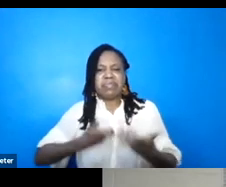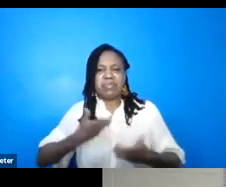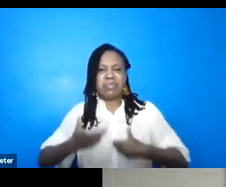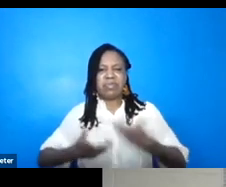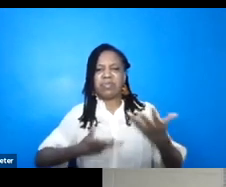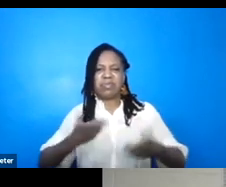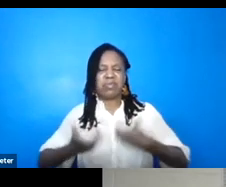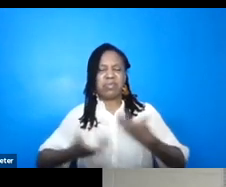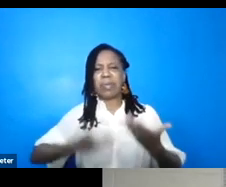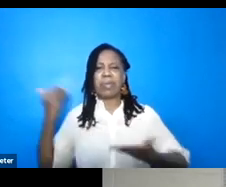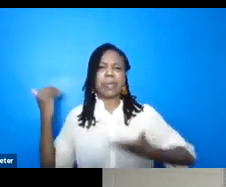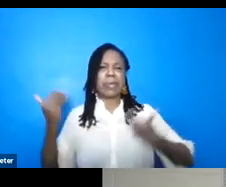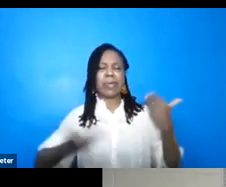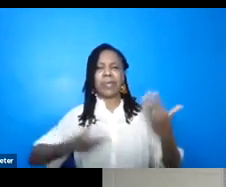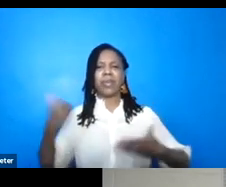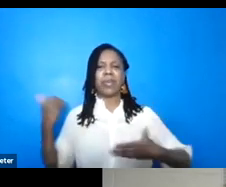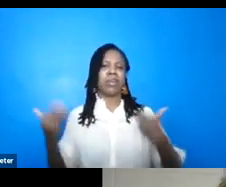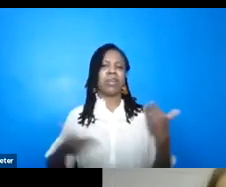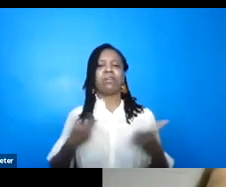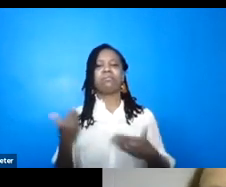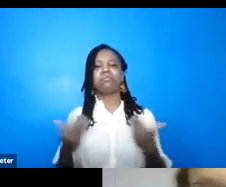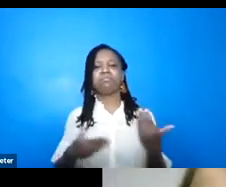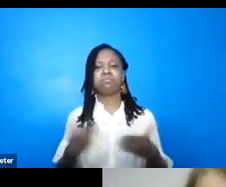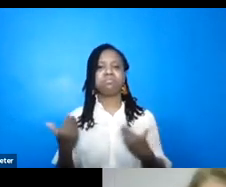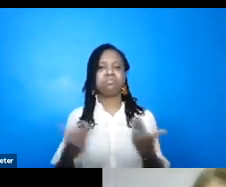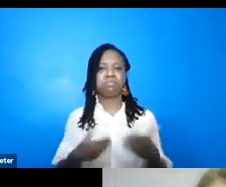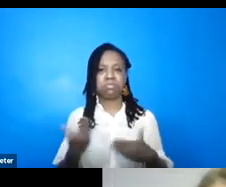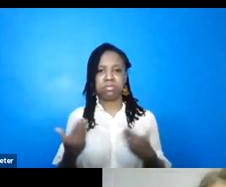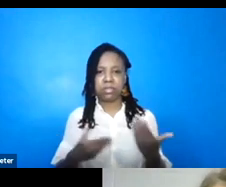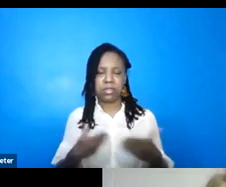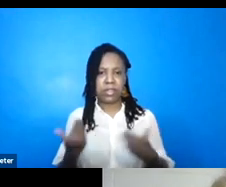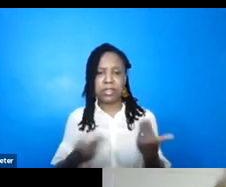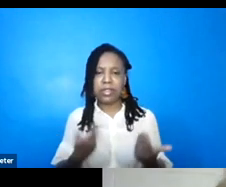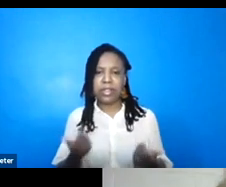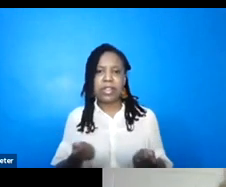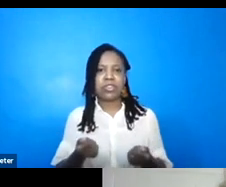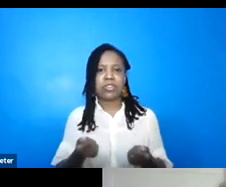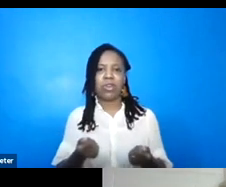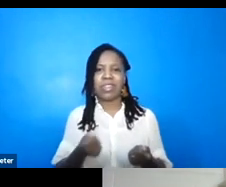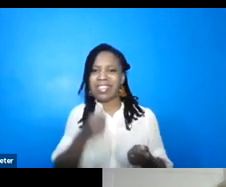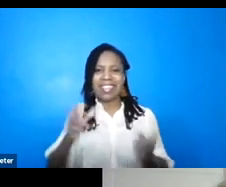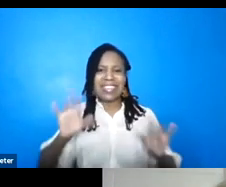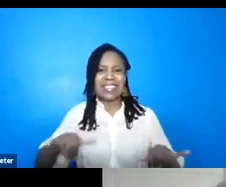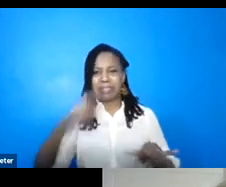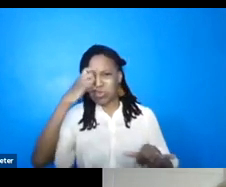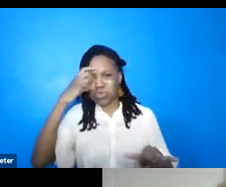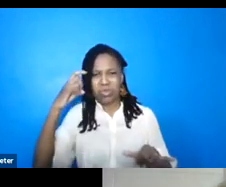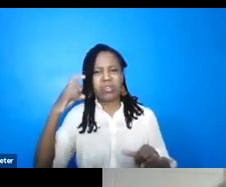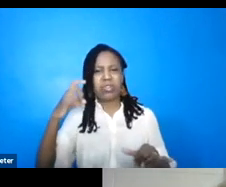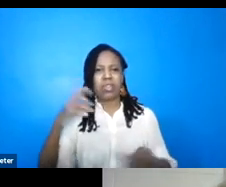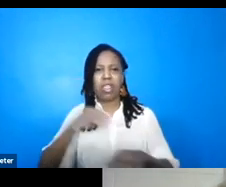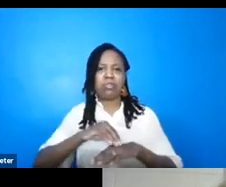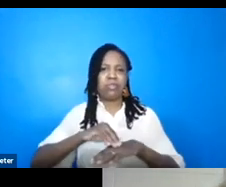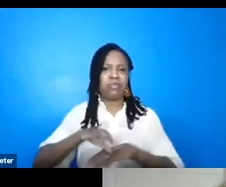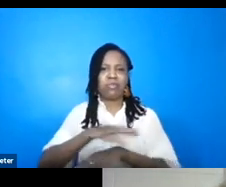that scar that affects relationship, that they continue to bleed on these relationships that are trying to, these